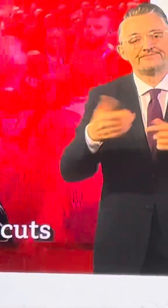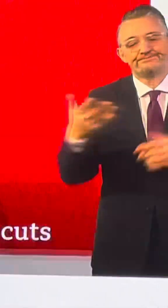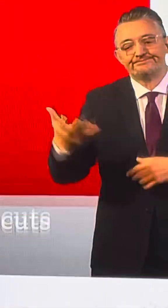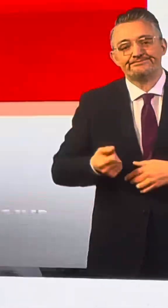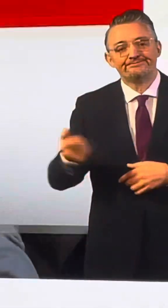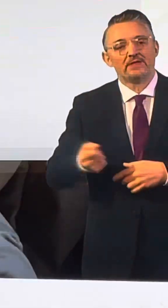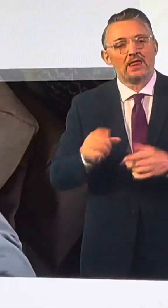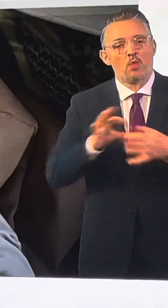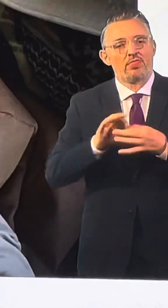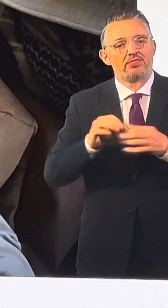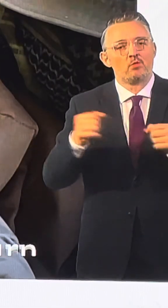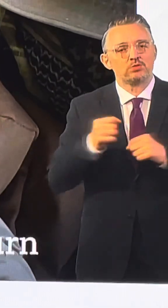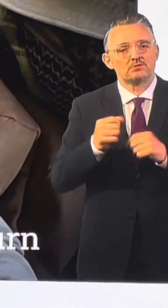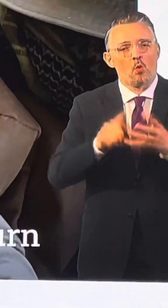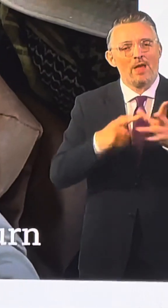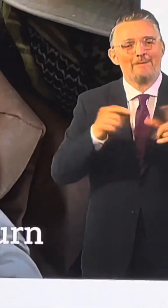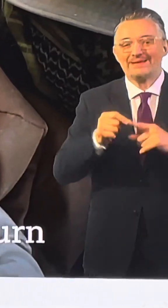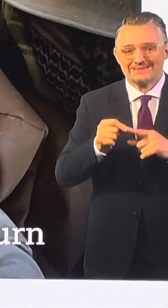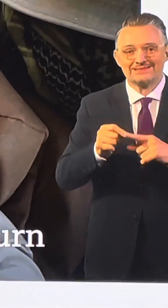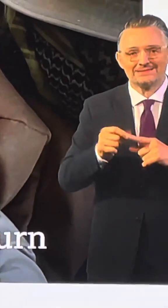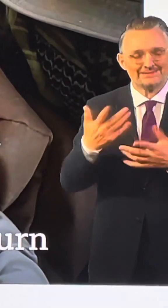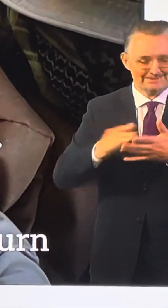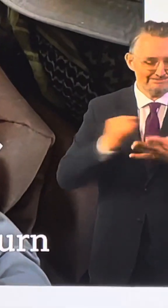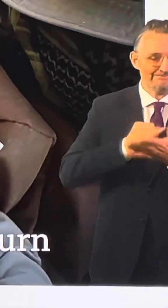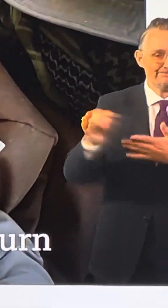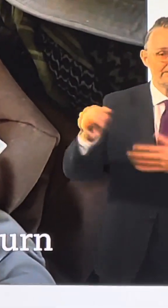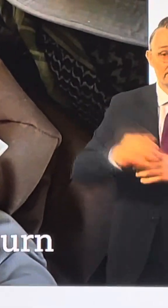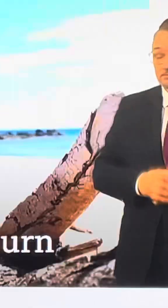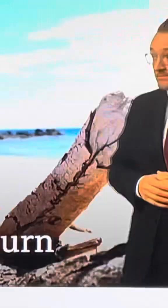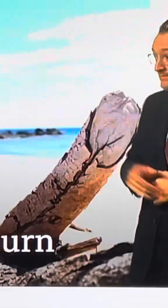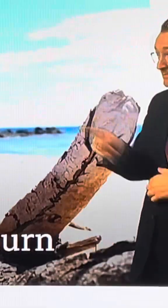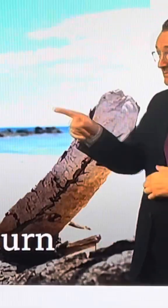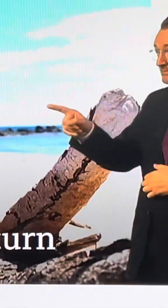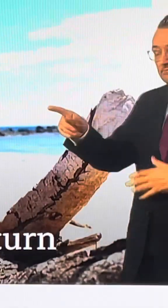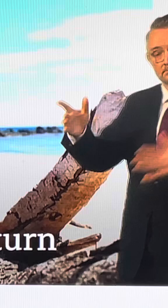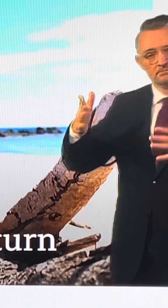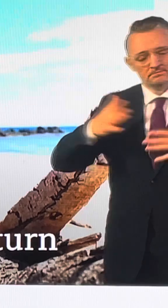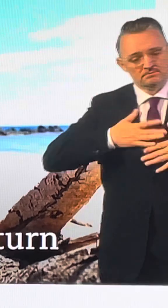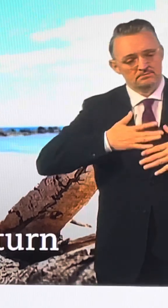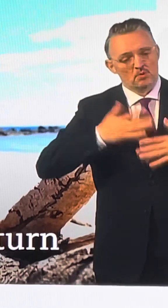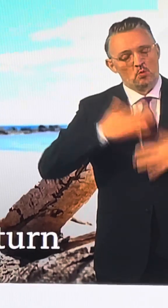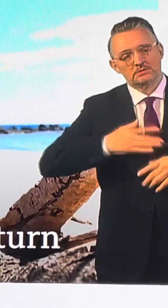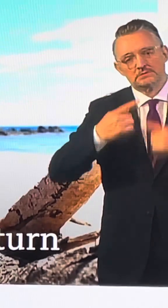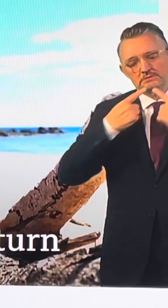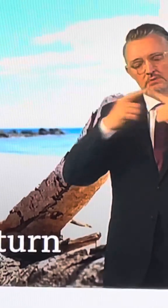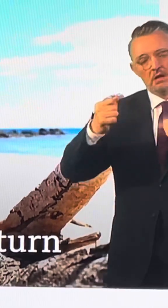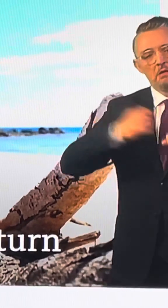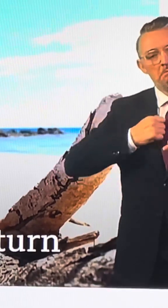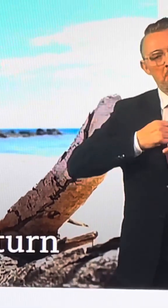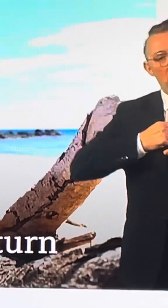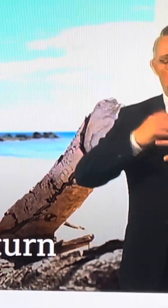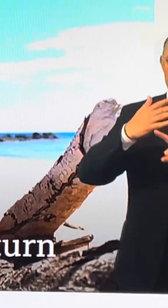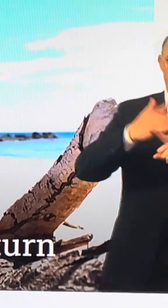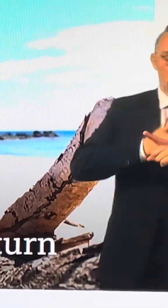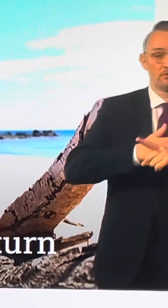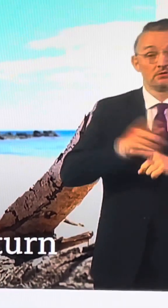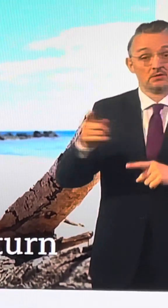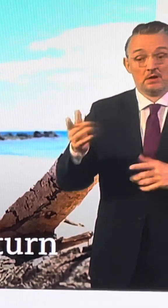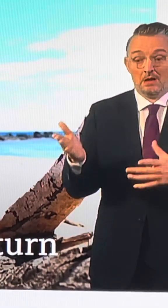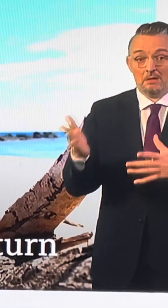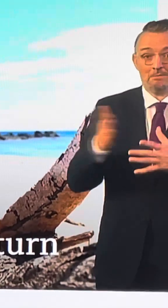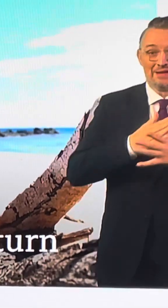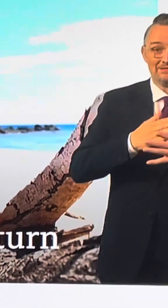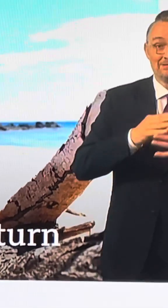allowance. And my chance to tell my side of the story. Philip Schofield makes a return to national